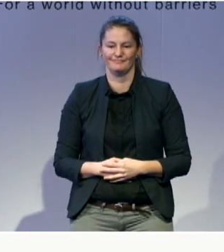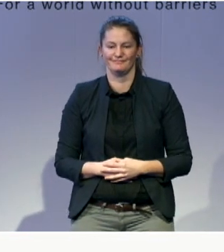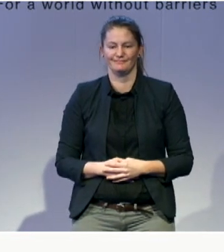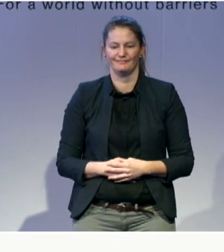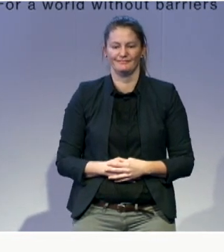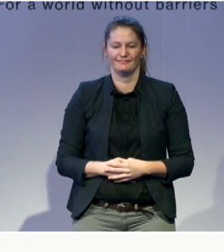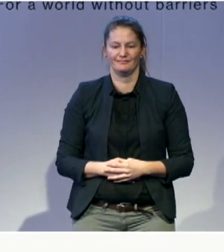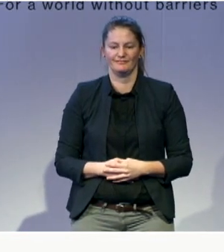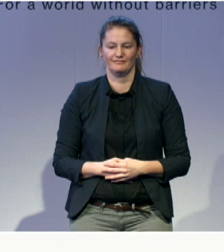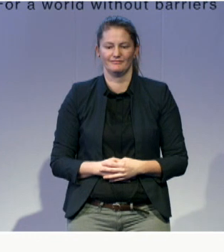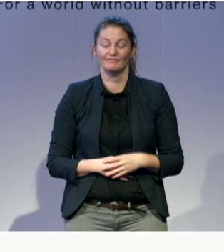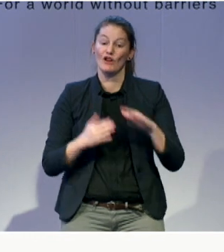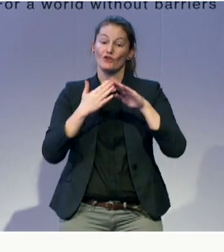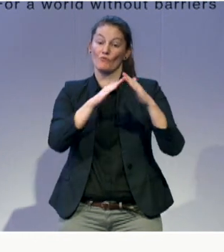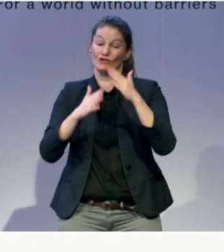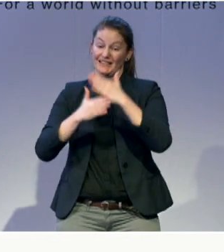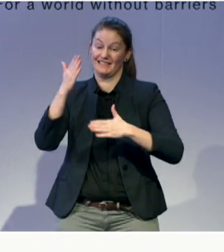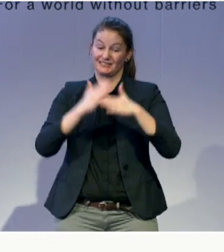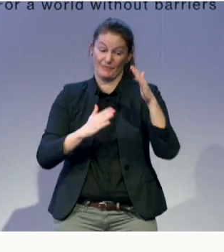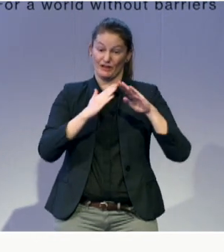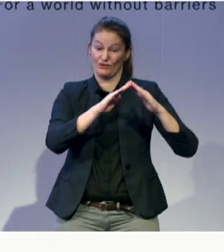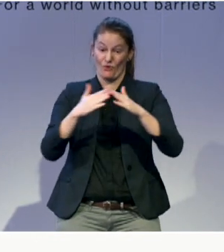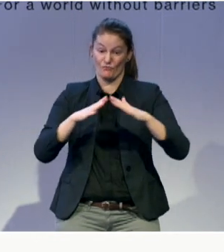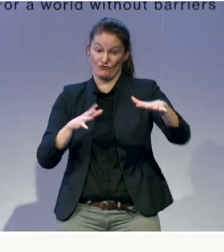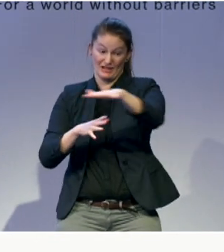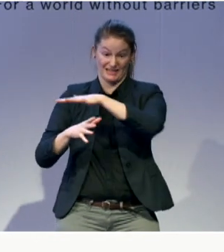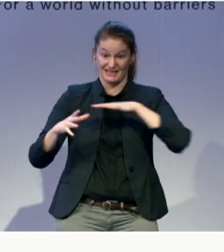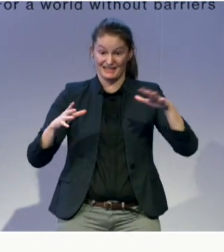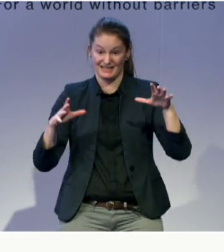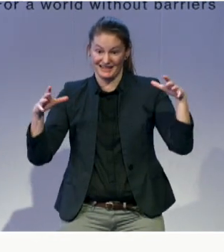we are the most neglected of the communities in the social movement.